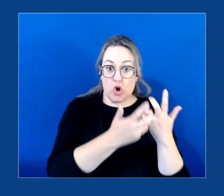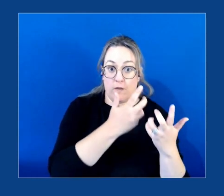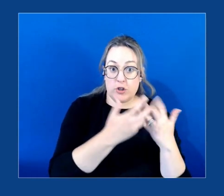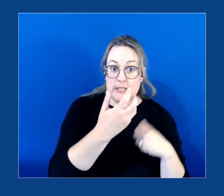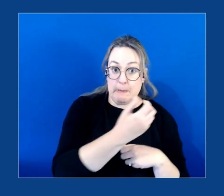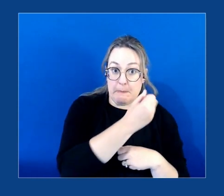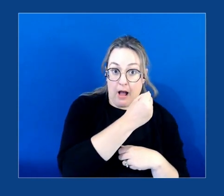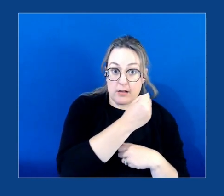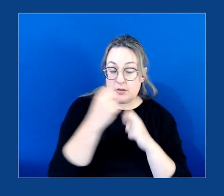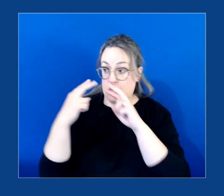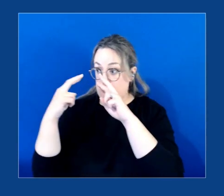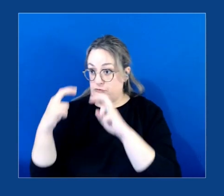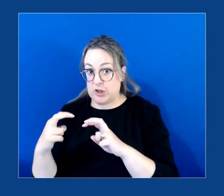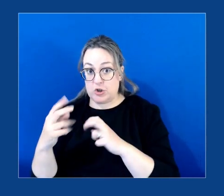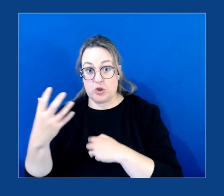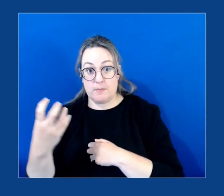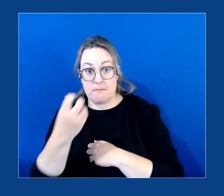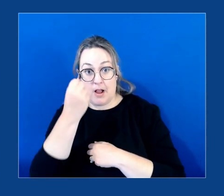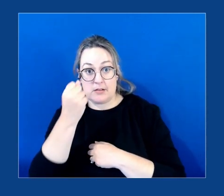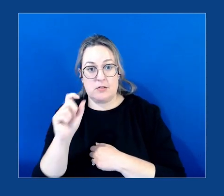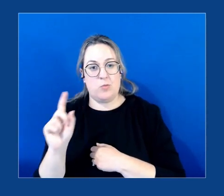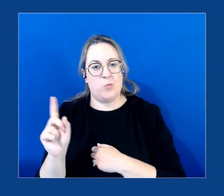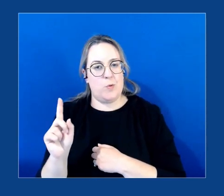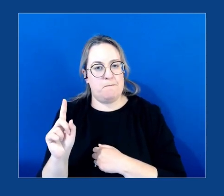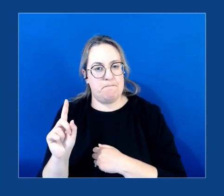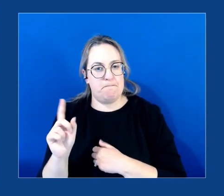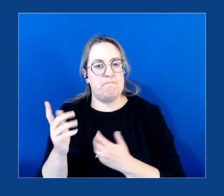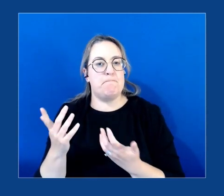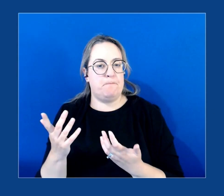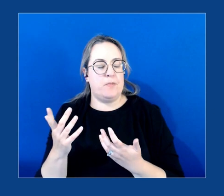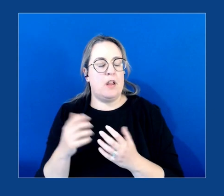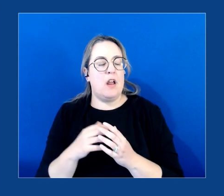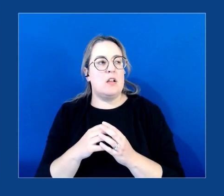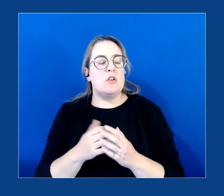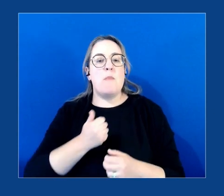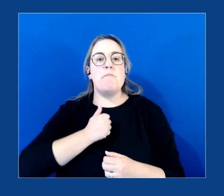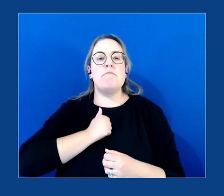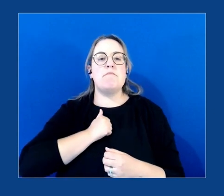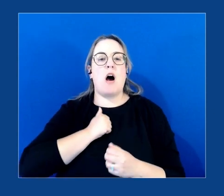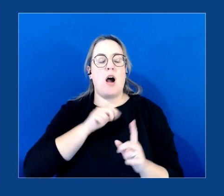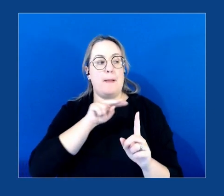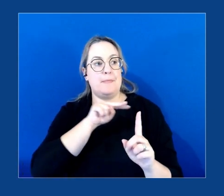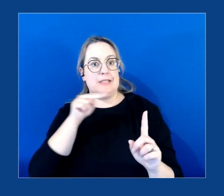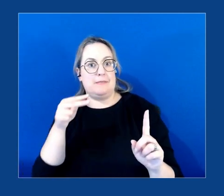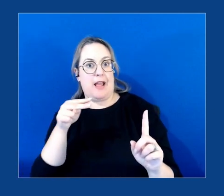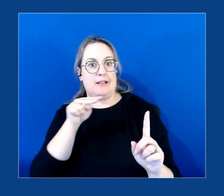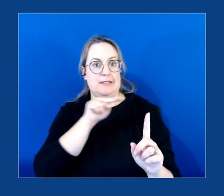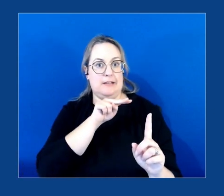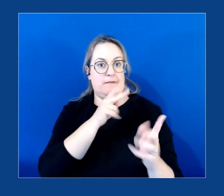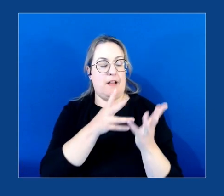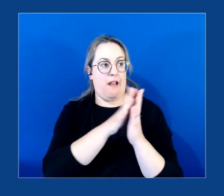go forwards. So firstly, from my perspective, I think the role of recording and documentation in